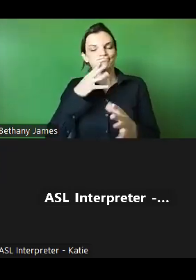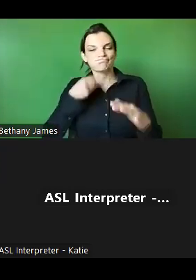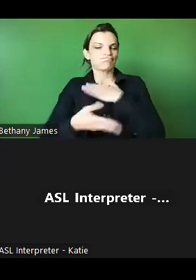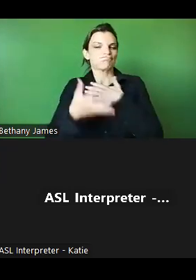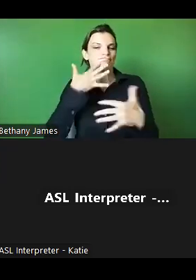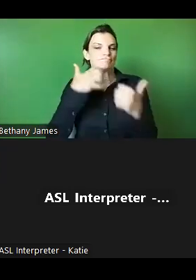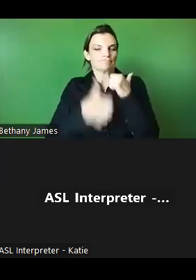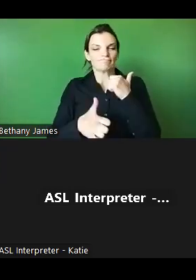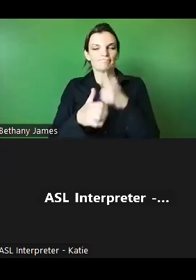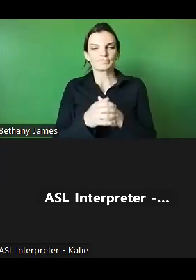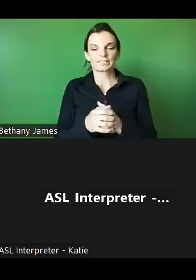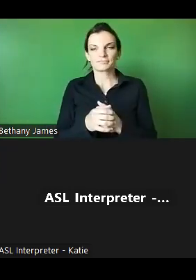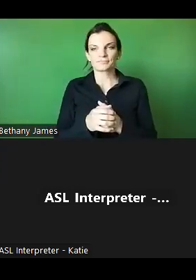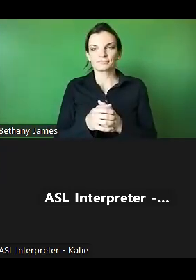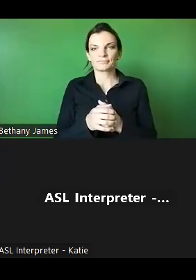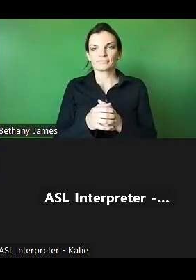time,